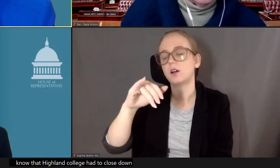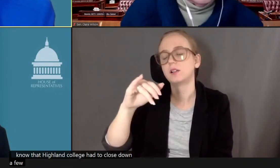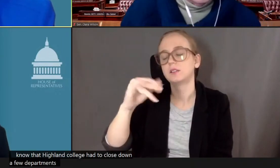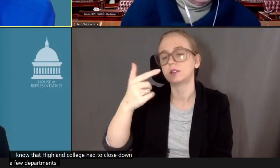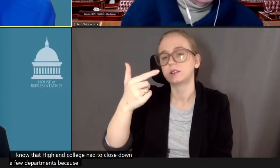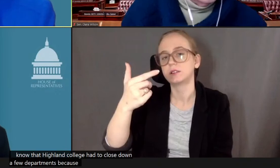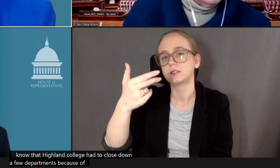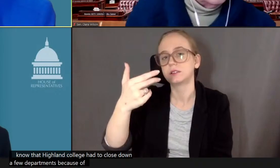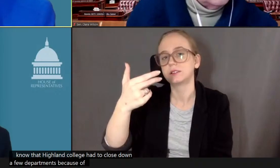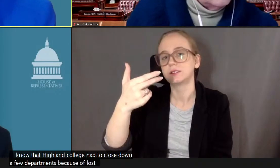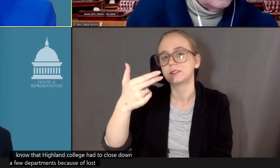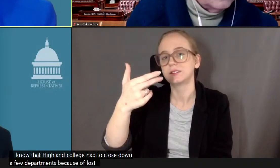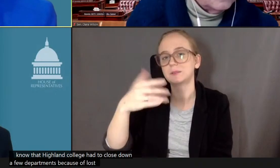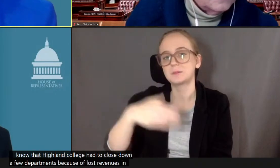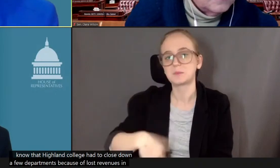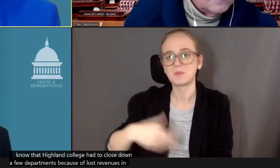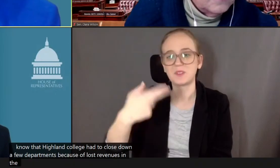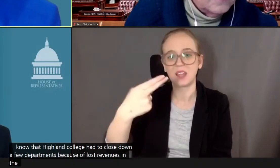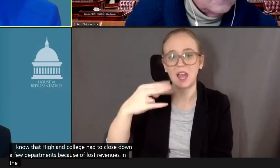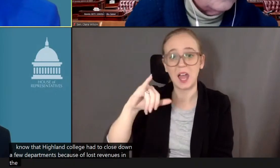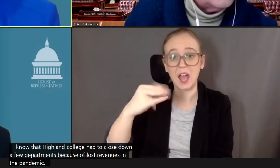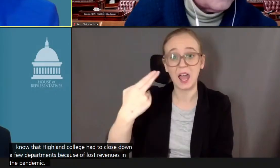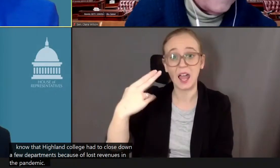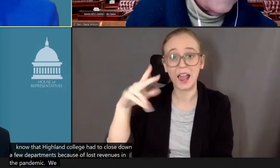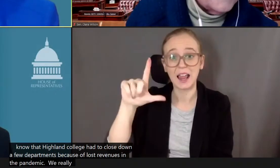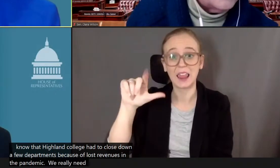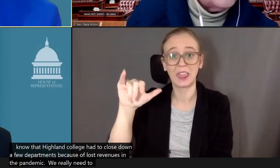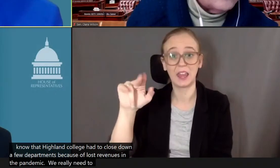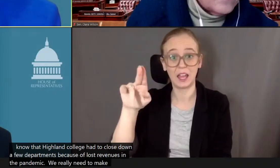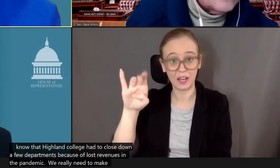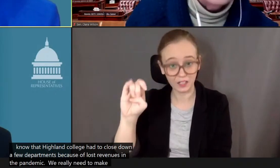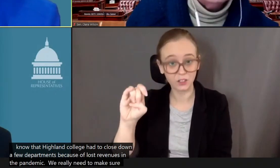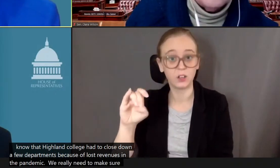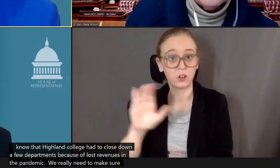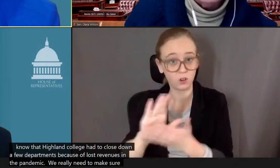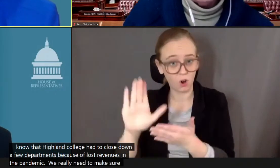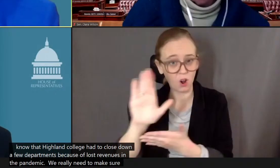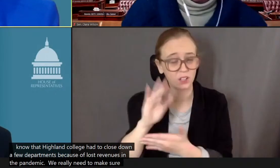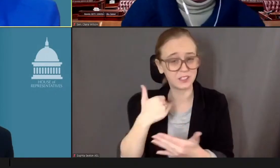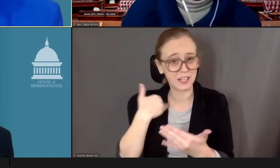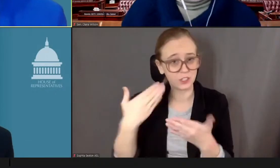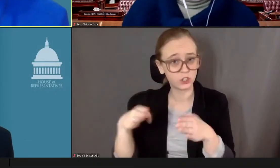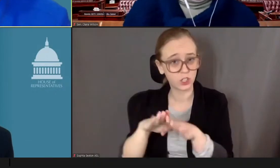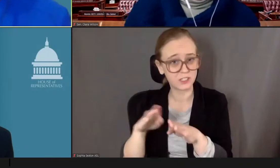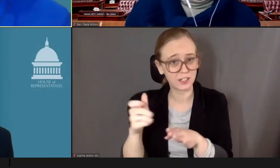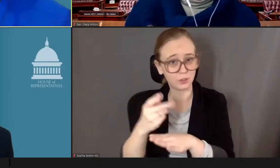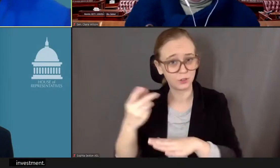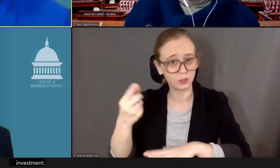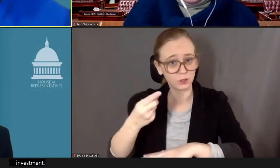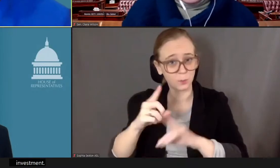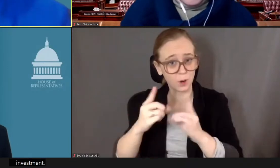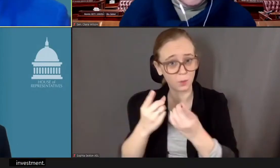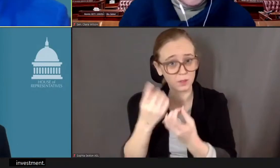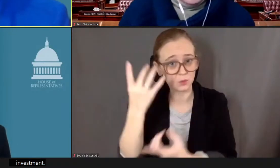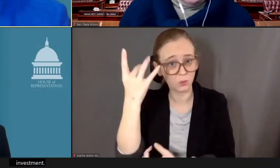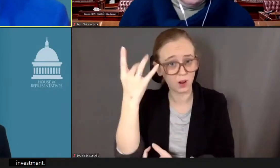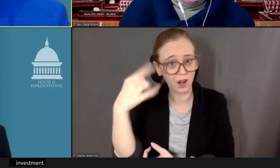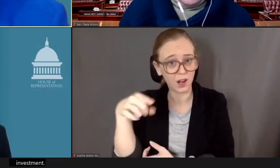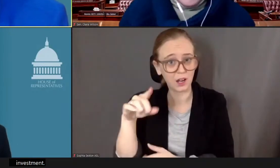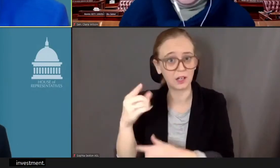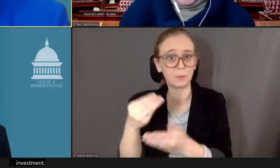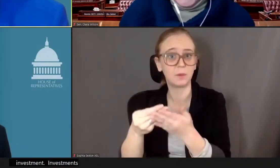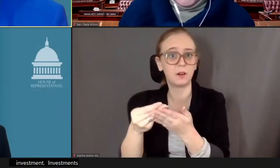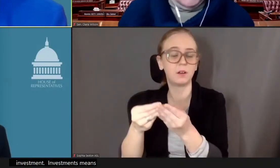revenues in the pandemic. And we really need to make sure that we're making investments. Investments mean that there will be a return back to